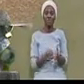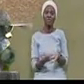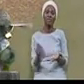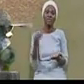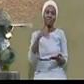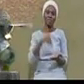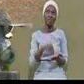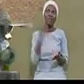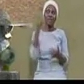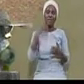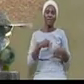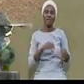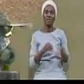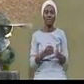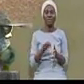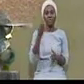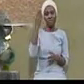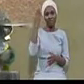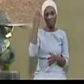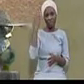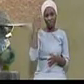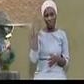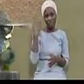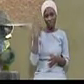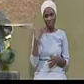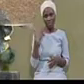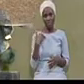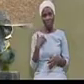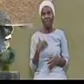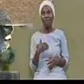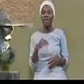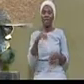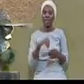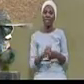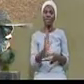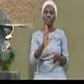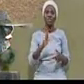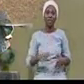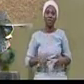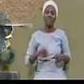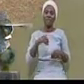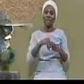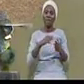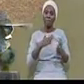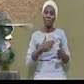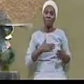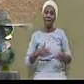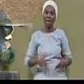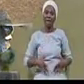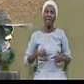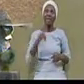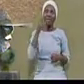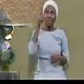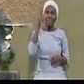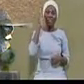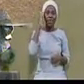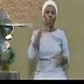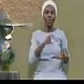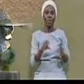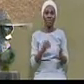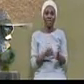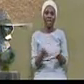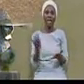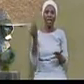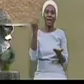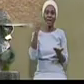it before, he has done it before, in your life, in my life. He will do